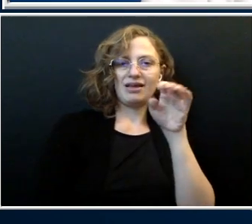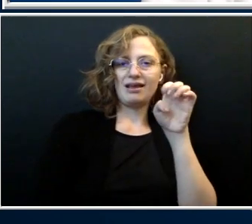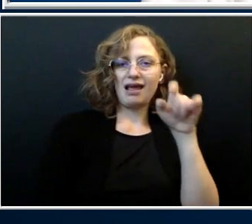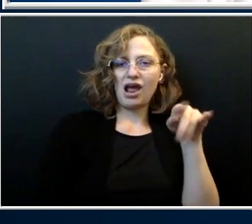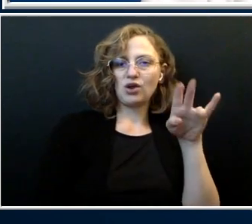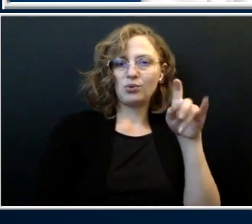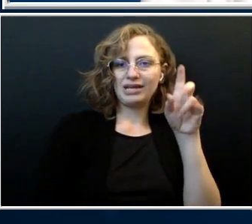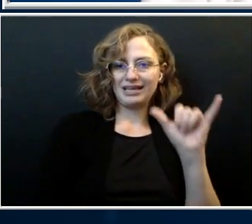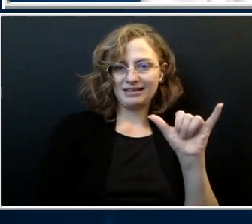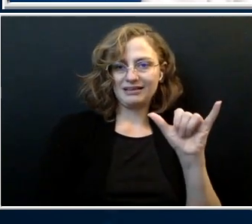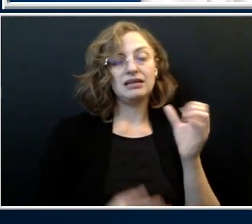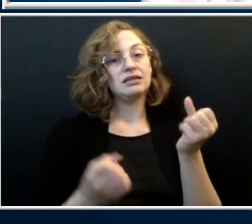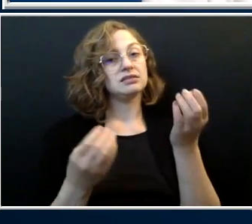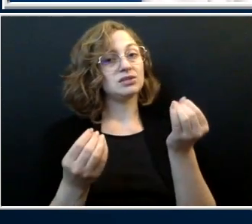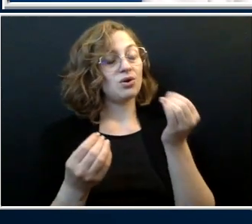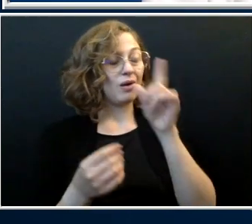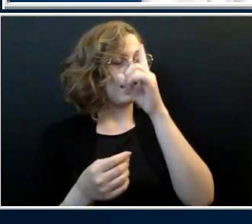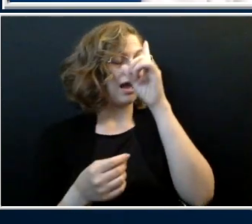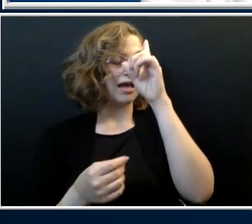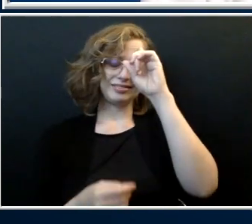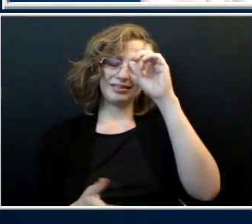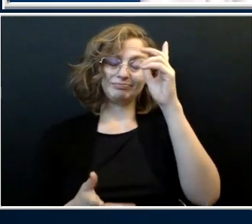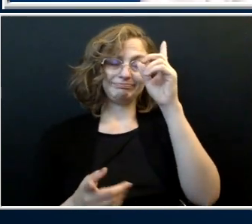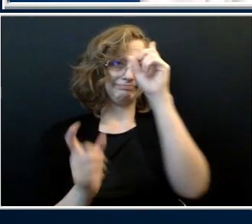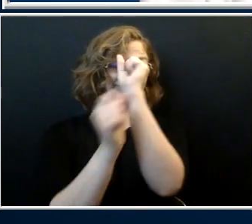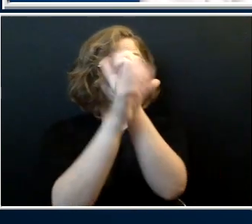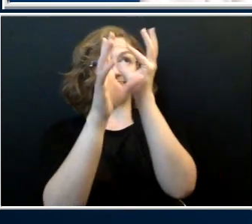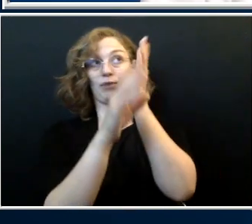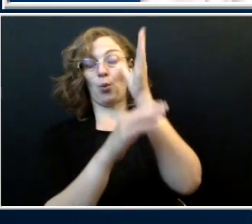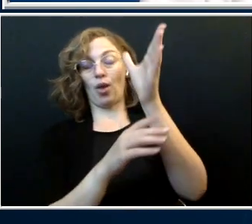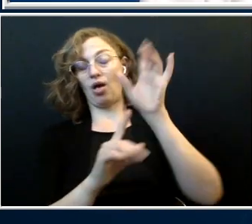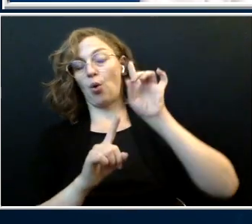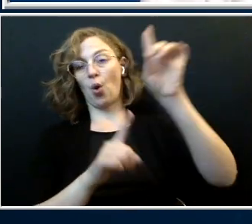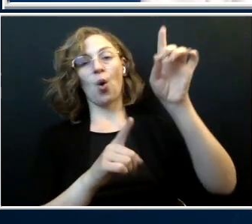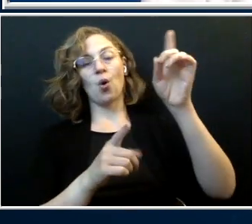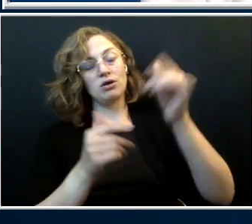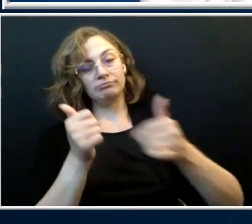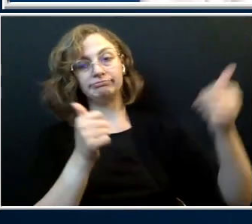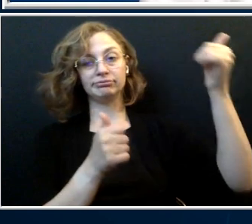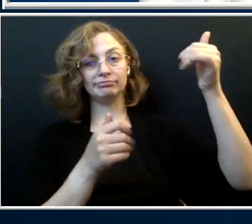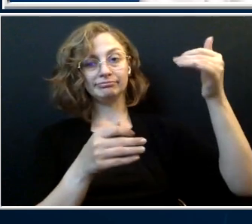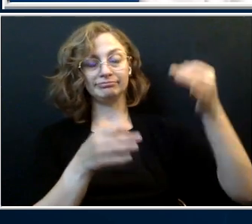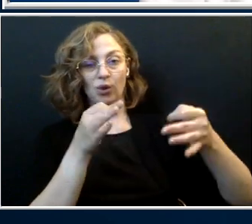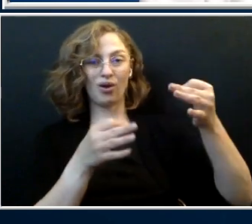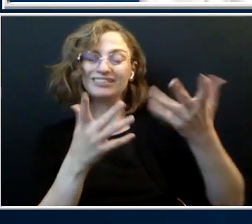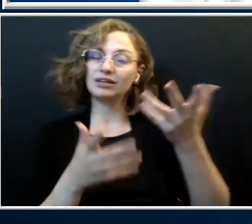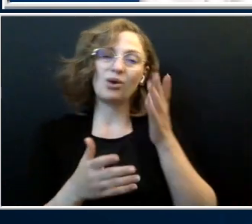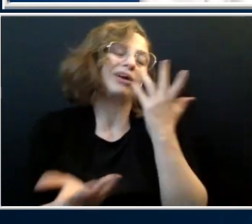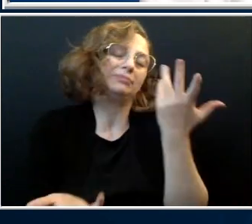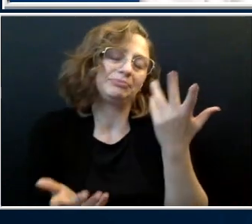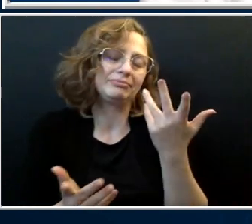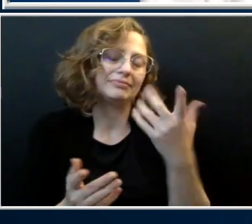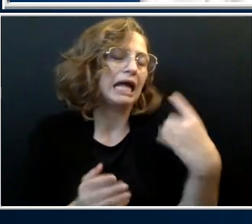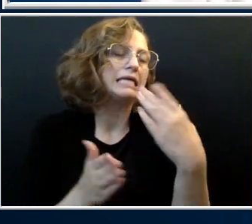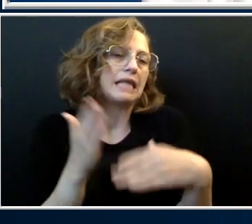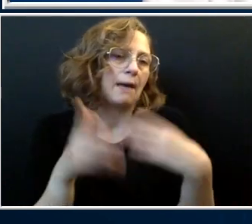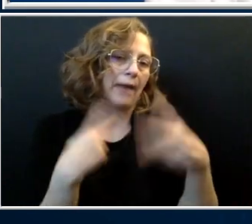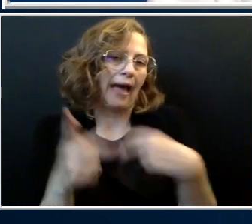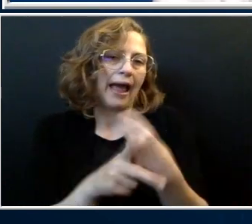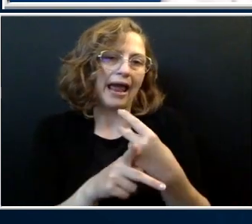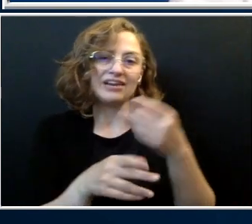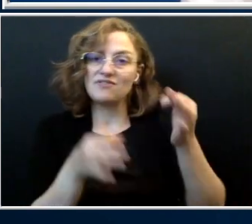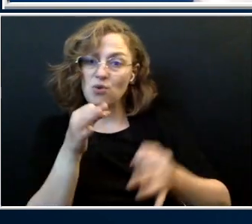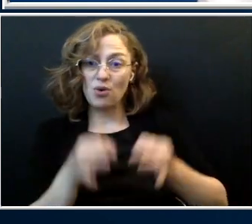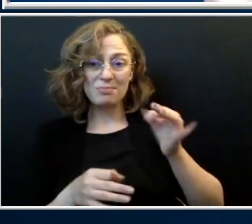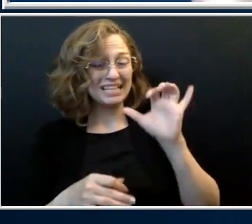because it is dangerous to babies. It's dangerous to women. Absolutely. All right. Thank you, Dr. Parrish. I appreciate your being here. Yes. We'll work on this one together.